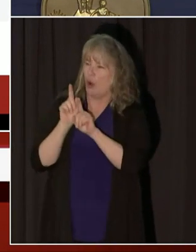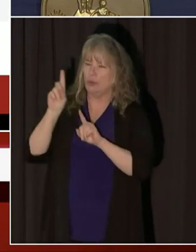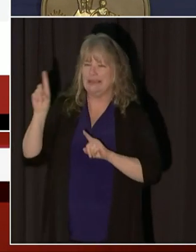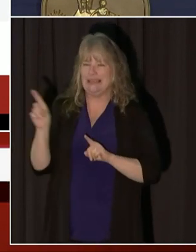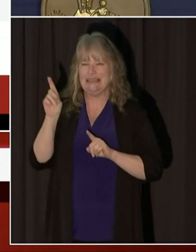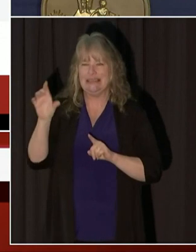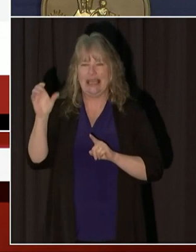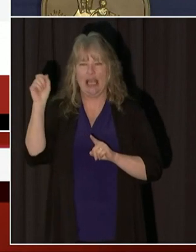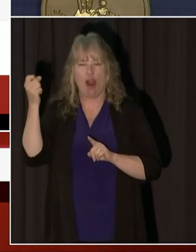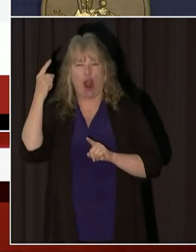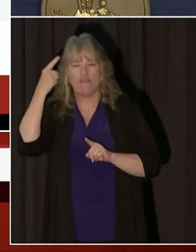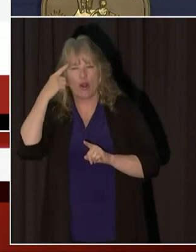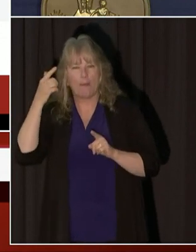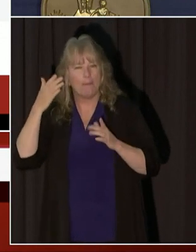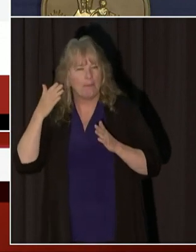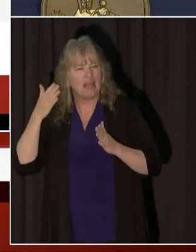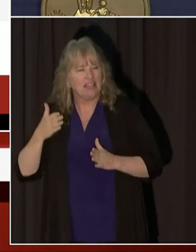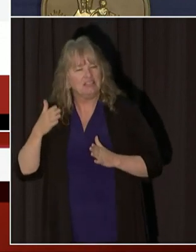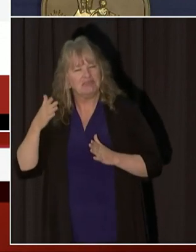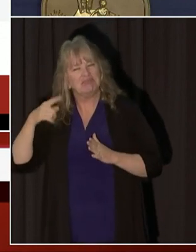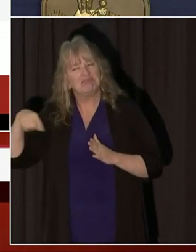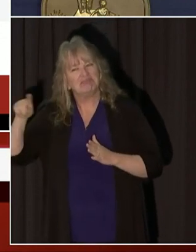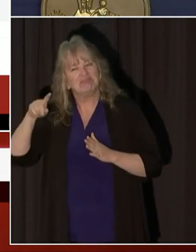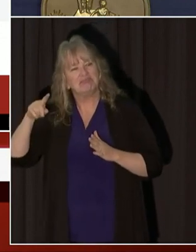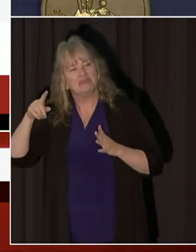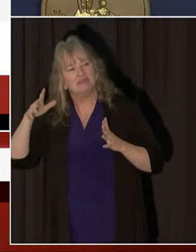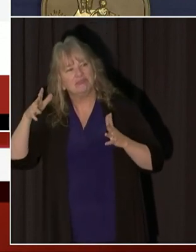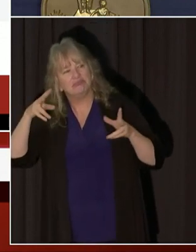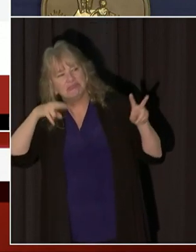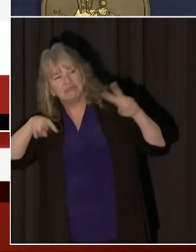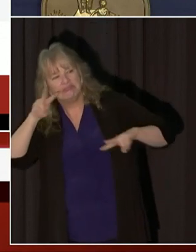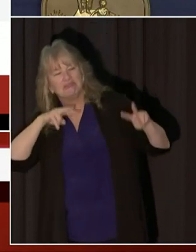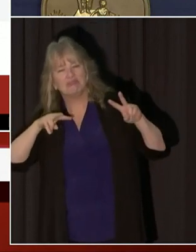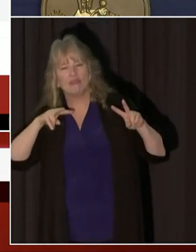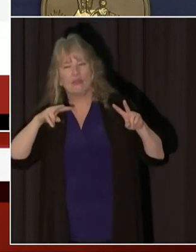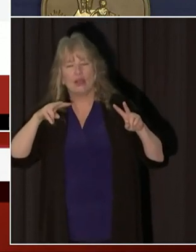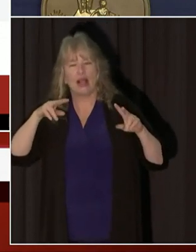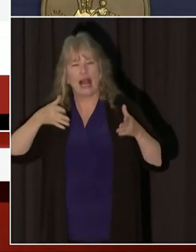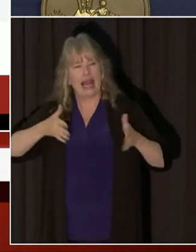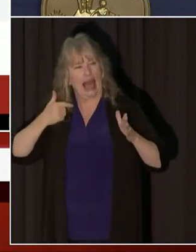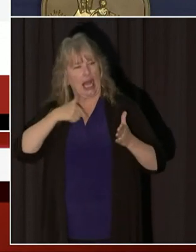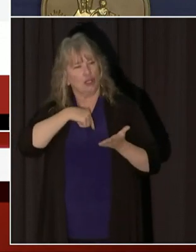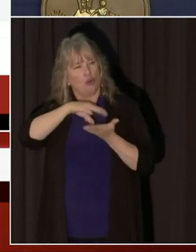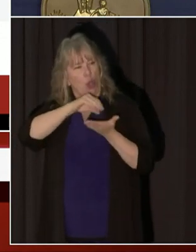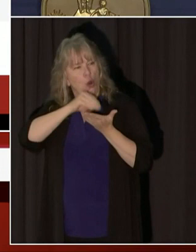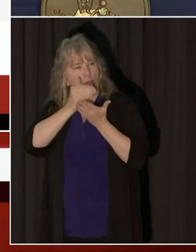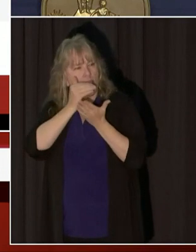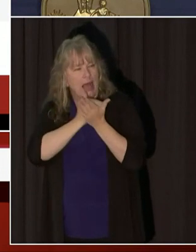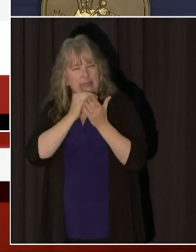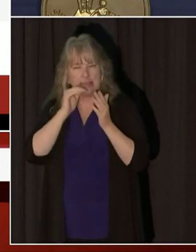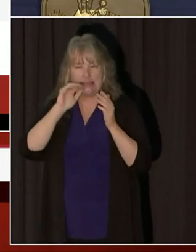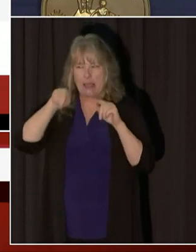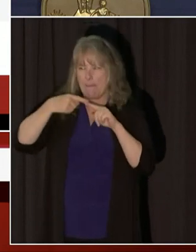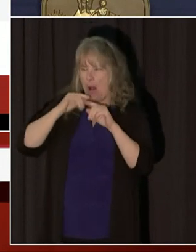during this pilot phase to learn important lessons about reopening while ensuring safe